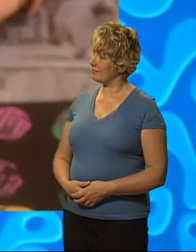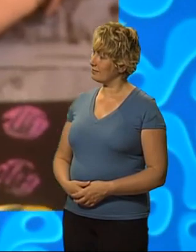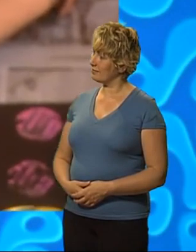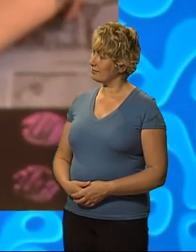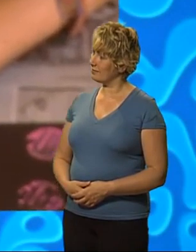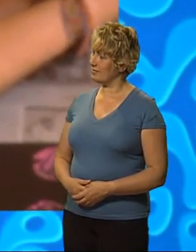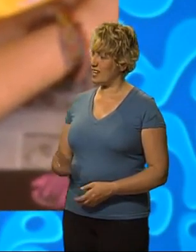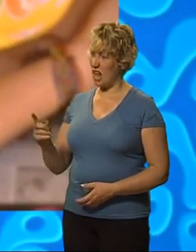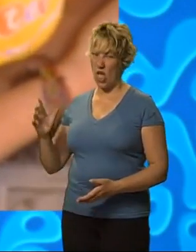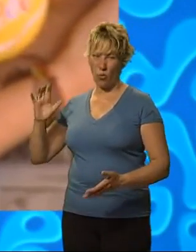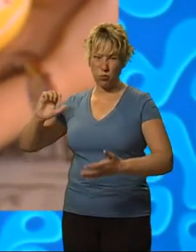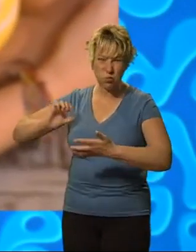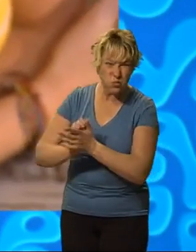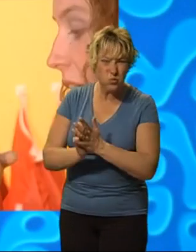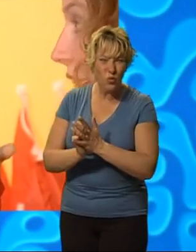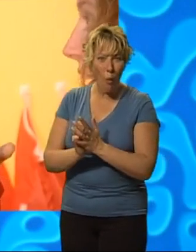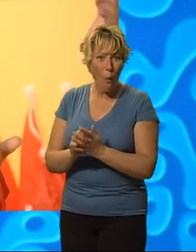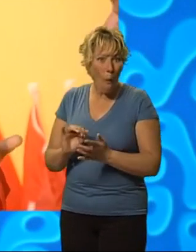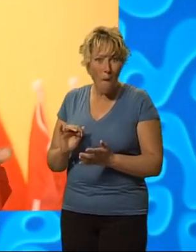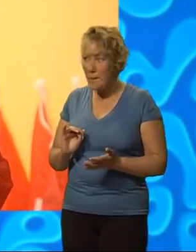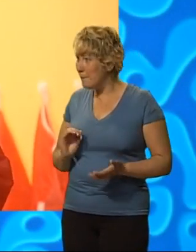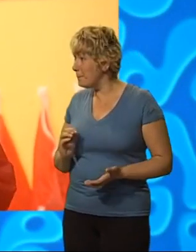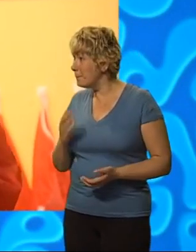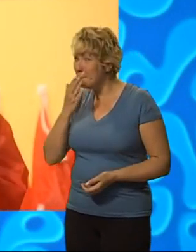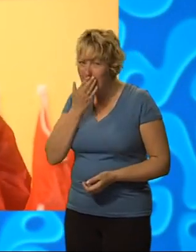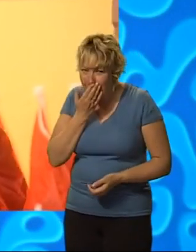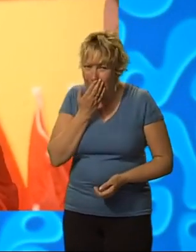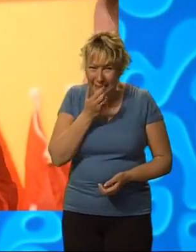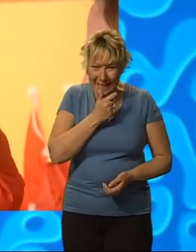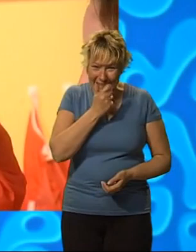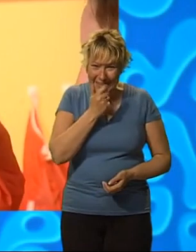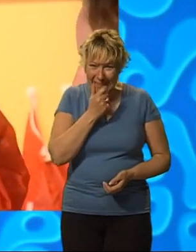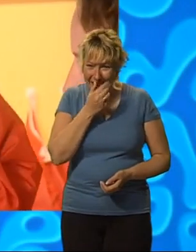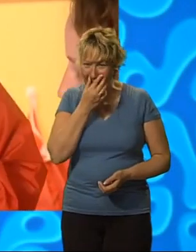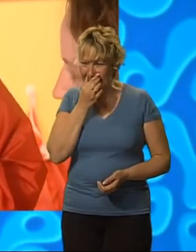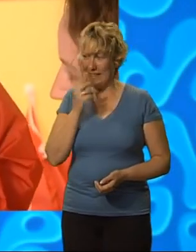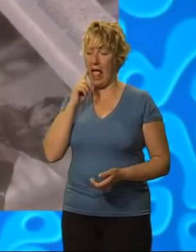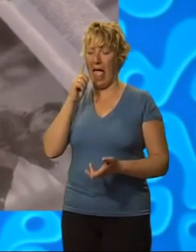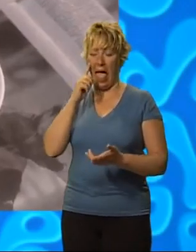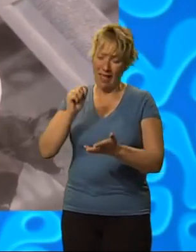I think you've pressed that one in quite hard, haven't you? You can see what that print's like.